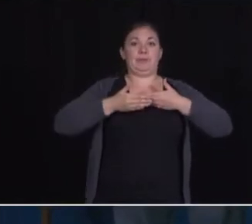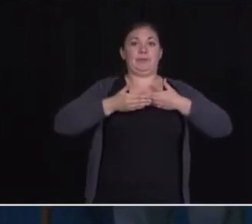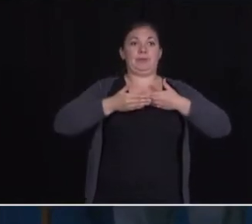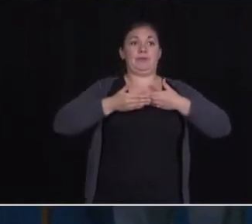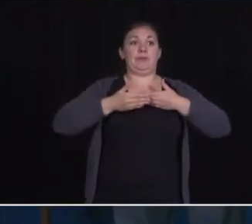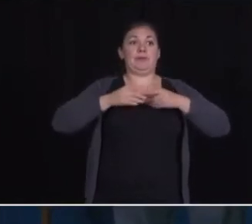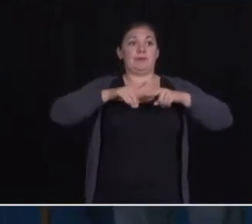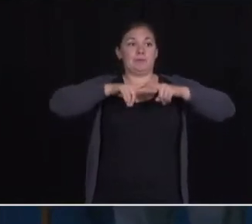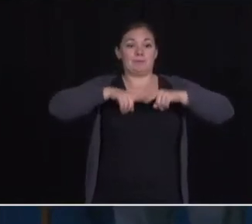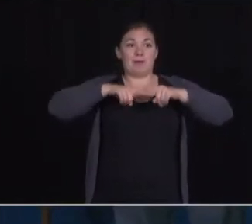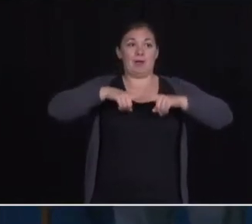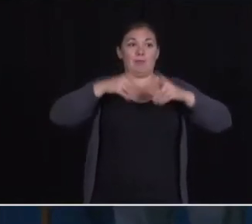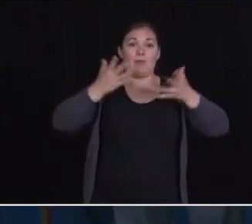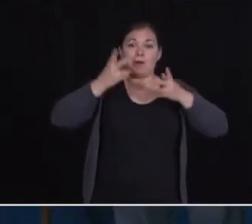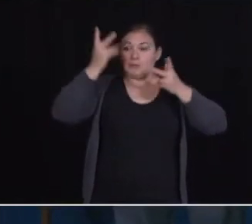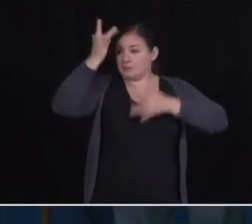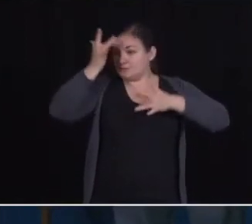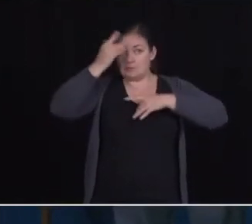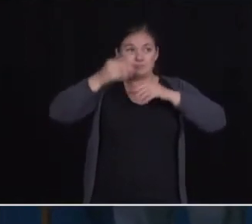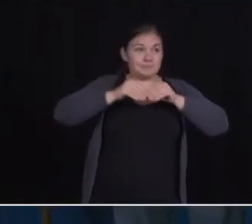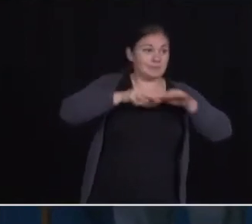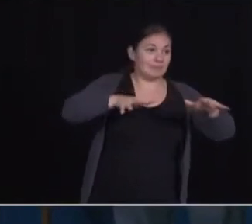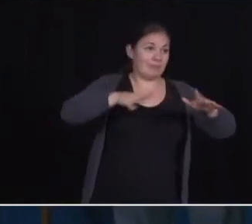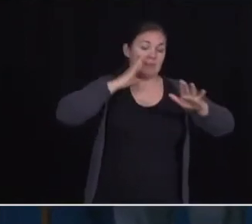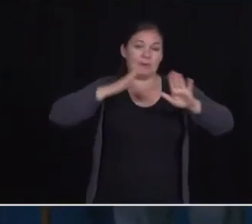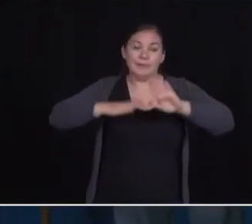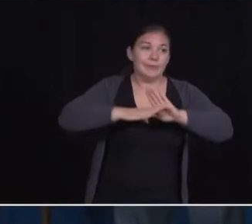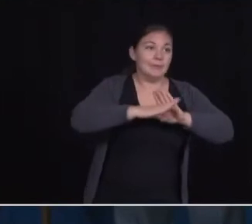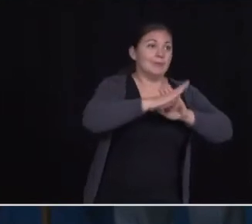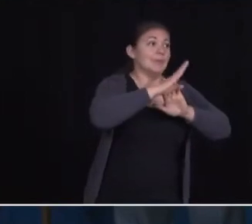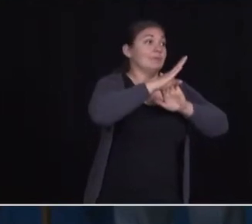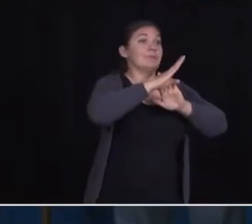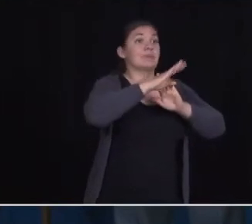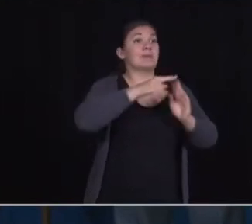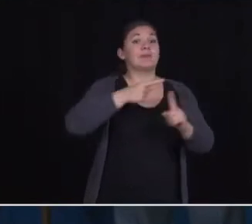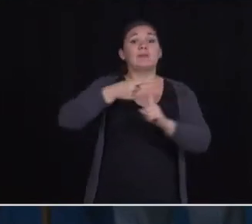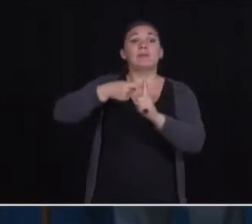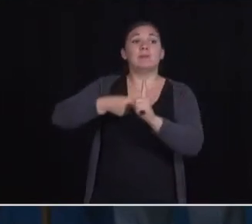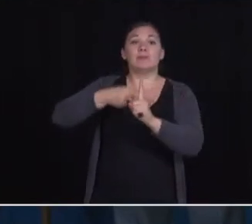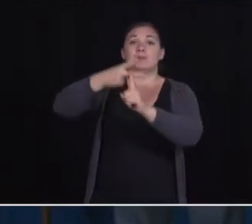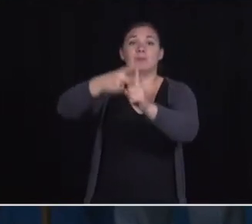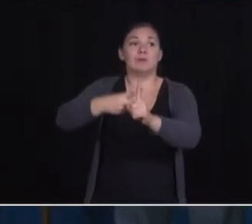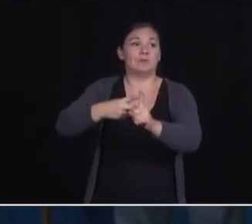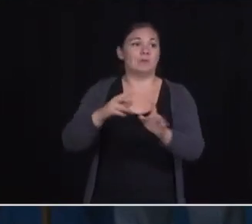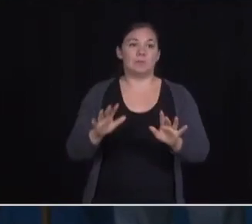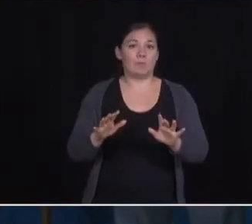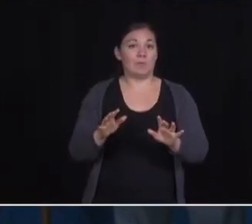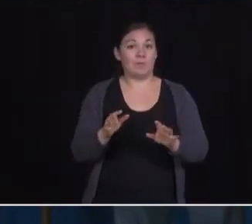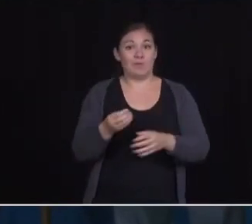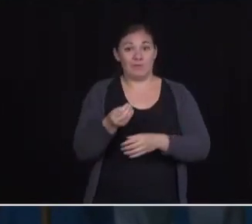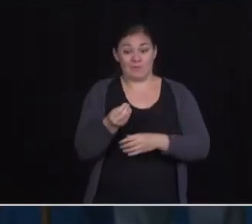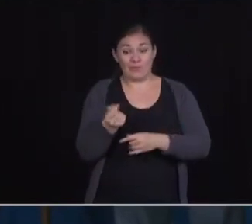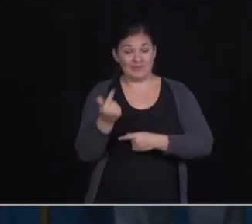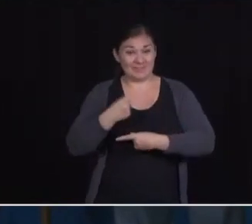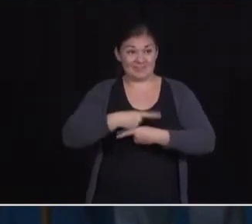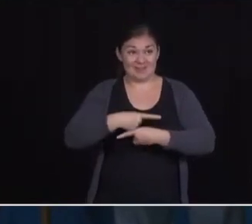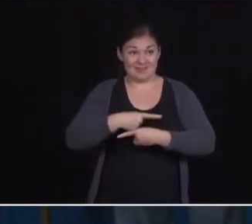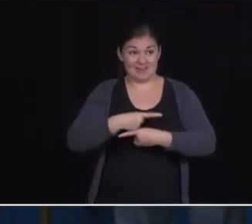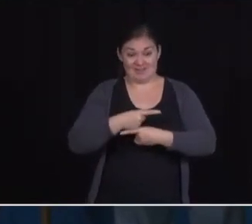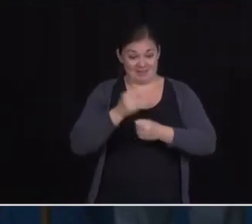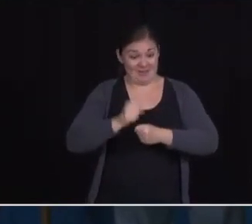matter of weeks and days, not a matter of months. Follow-up? Thank you. And my follow-up, has